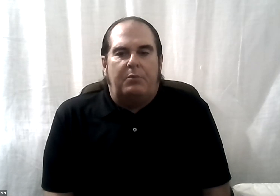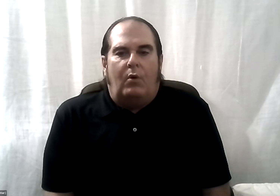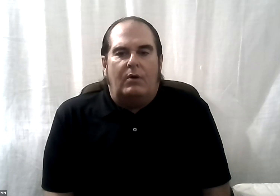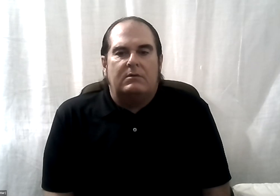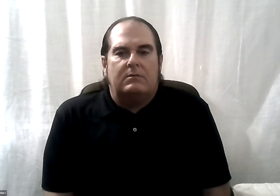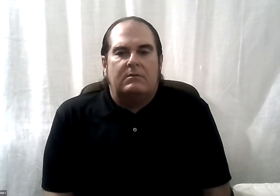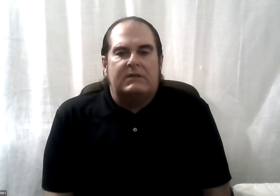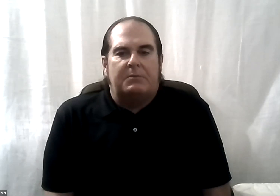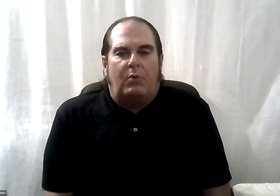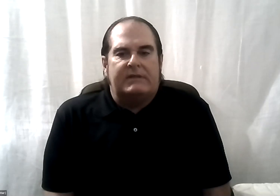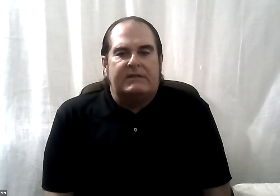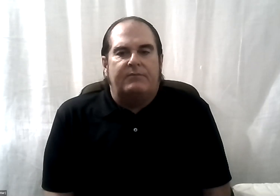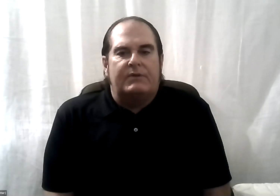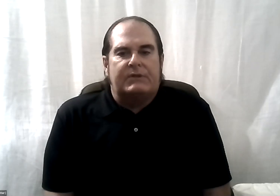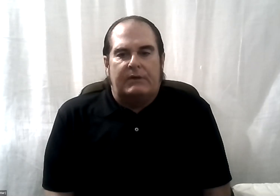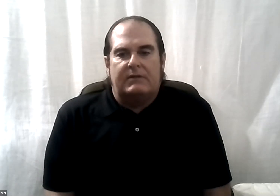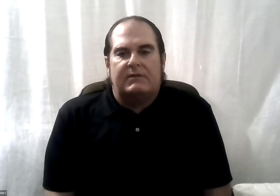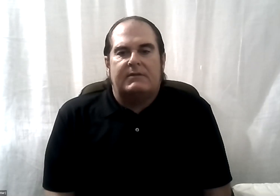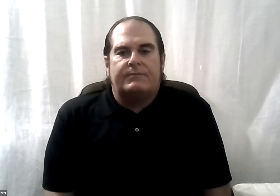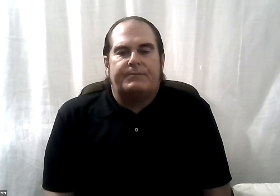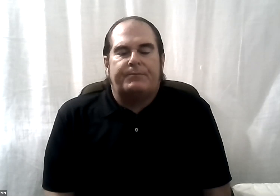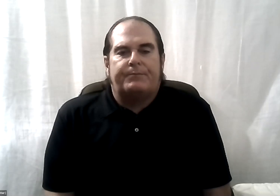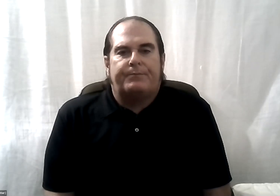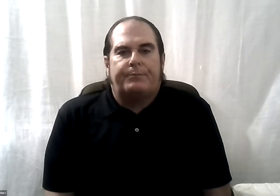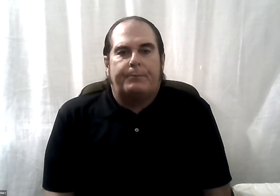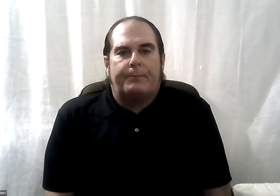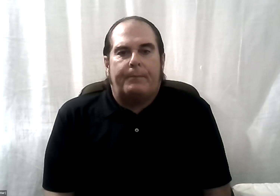that support, a support system for the students.